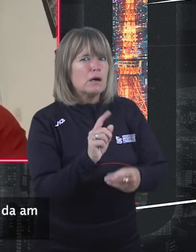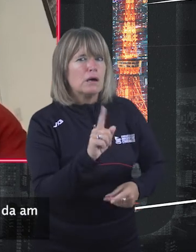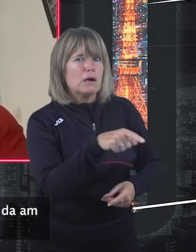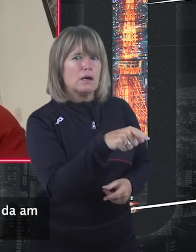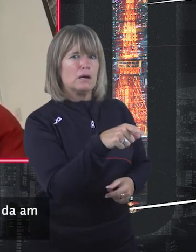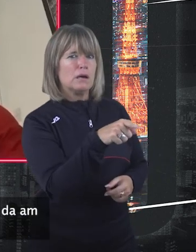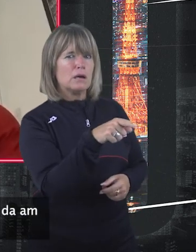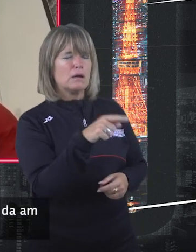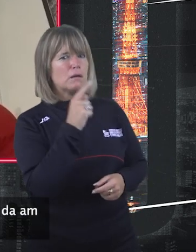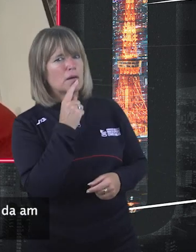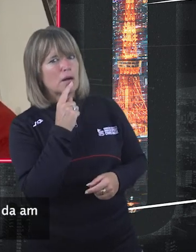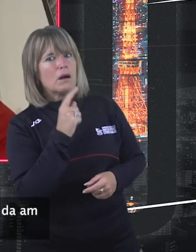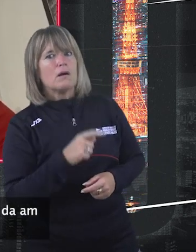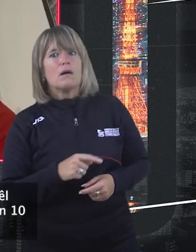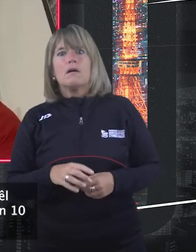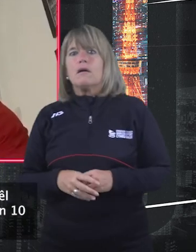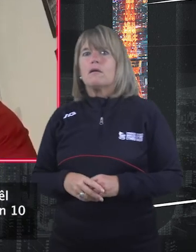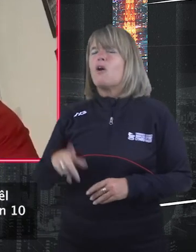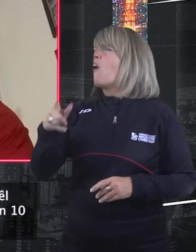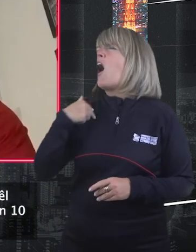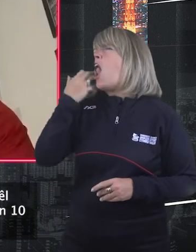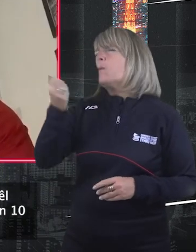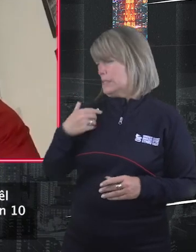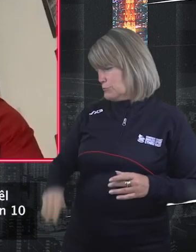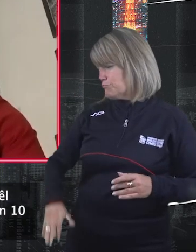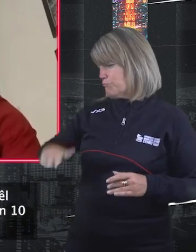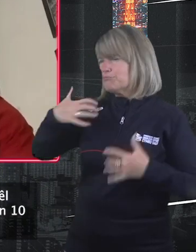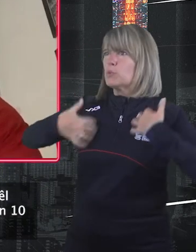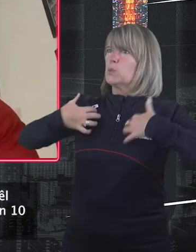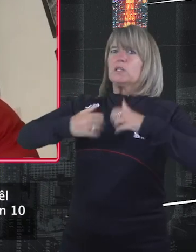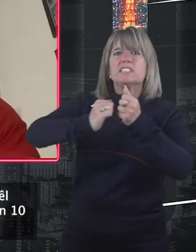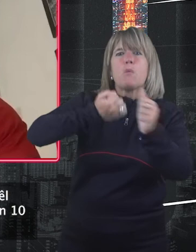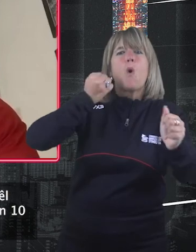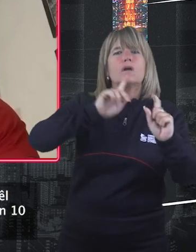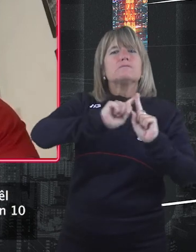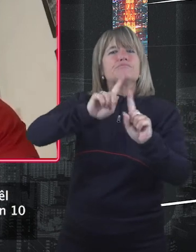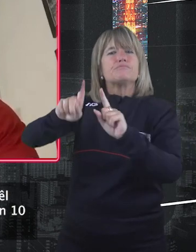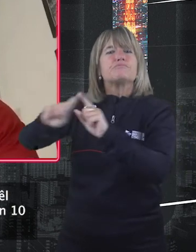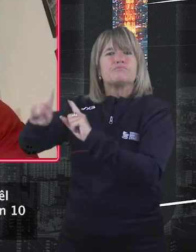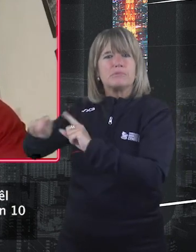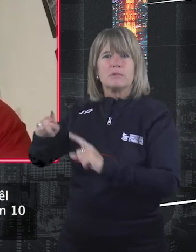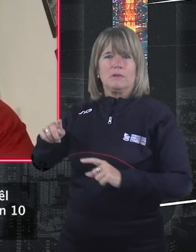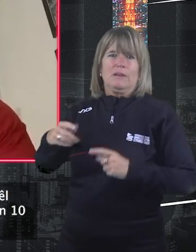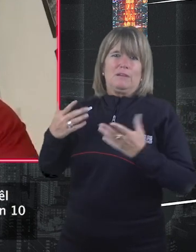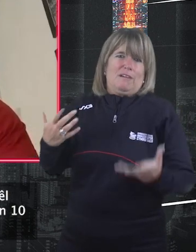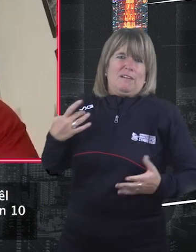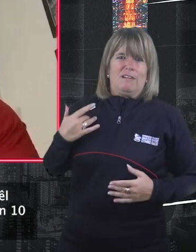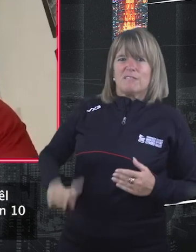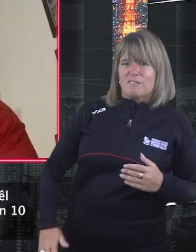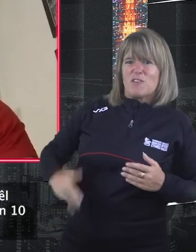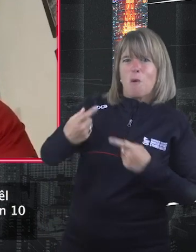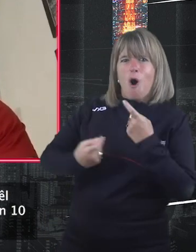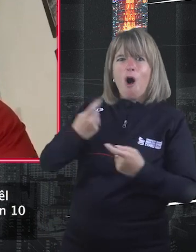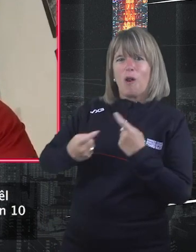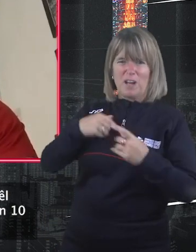into table tennis, wasn't it? Yeah, I've been always been huge on sport. I mean, I lived for my football